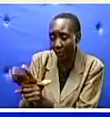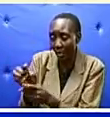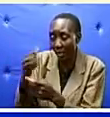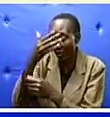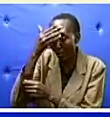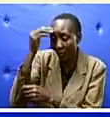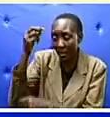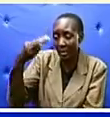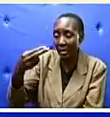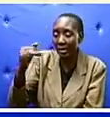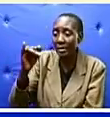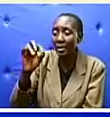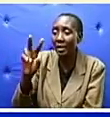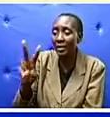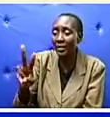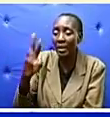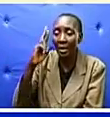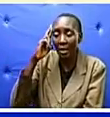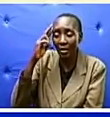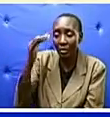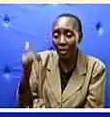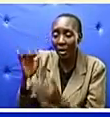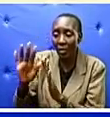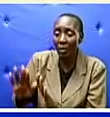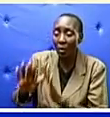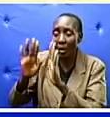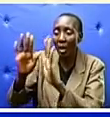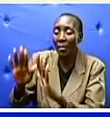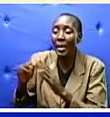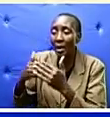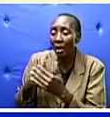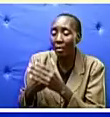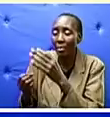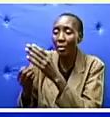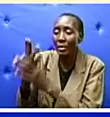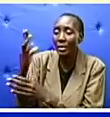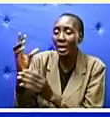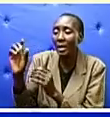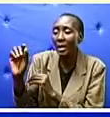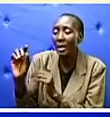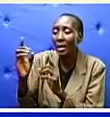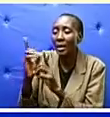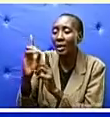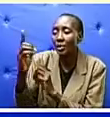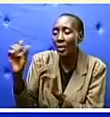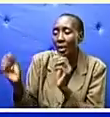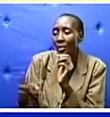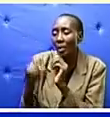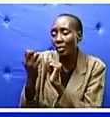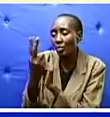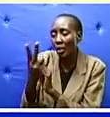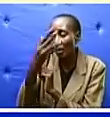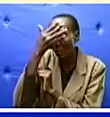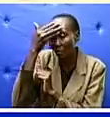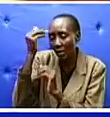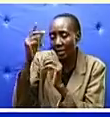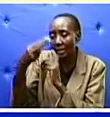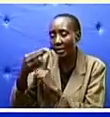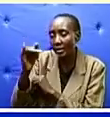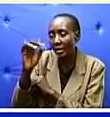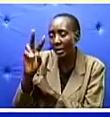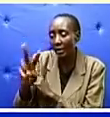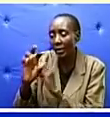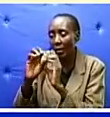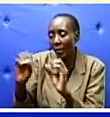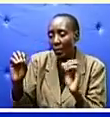forgetting about the HIV. And that's why there's a campaign which started on 1st December about the let us not forget about HIV as much as we